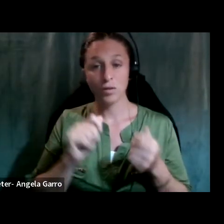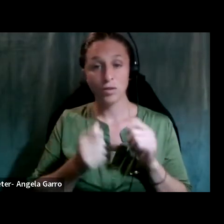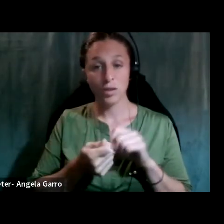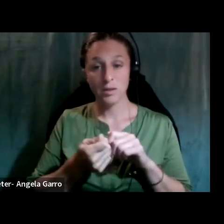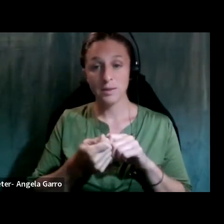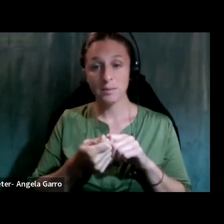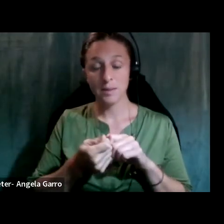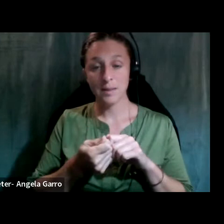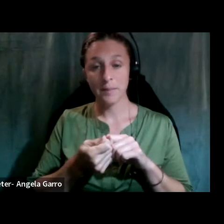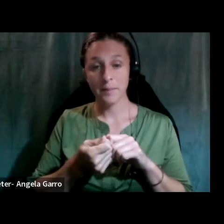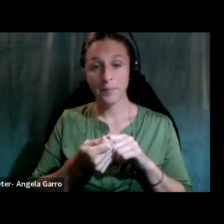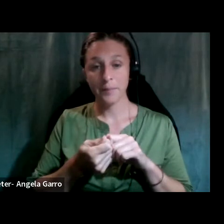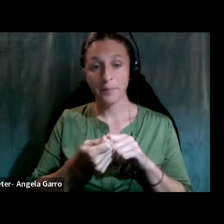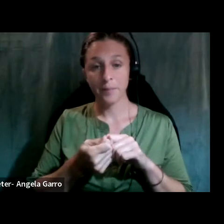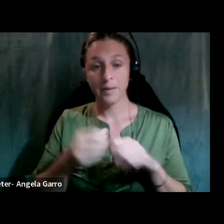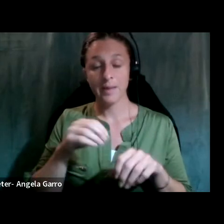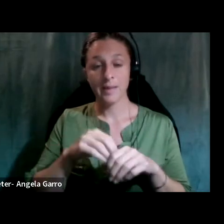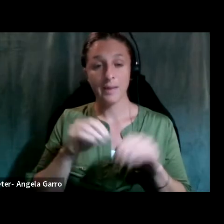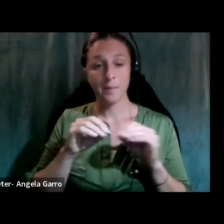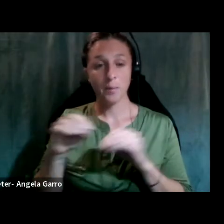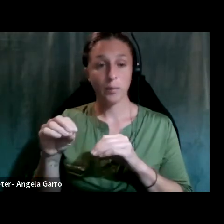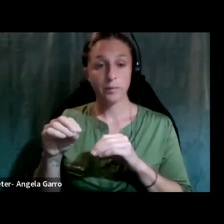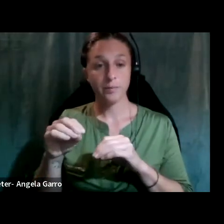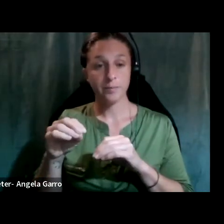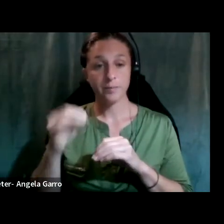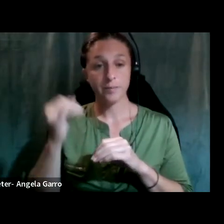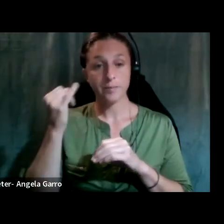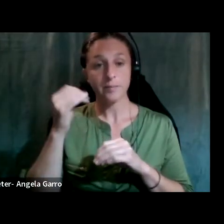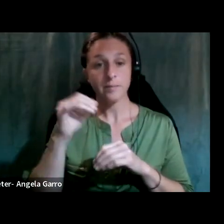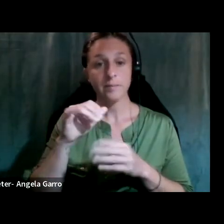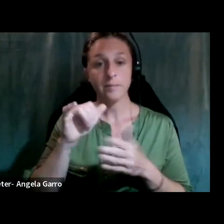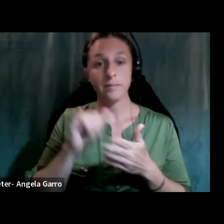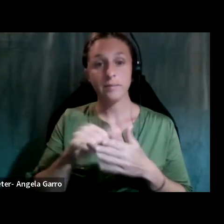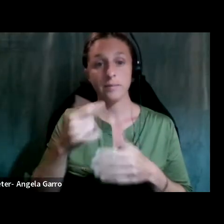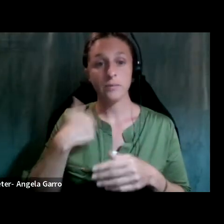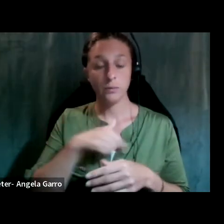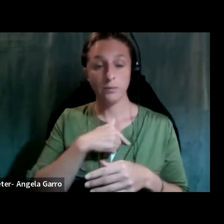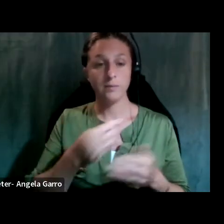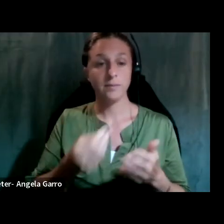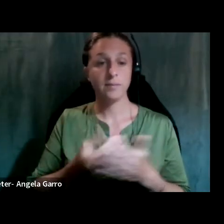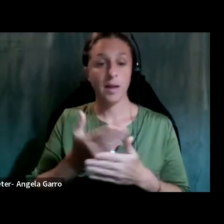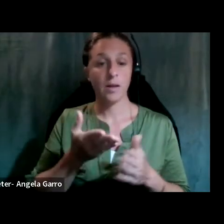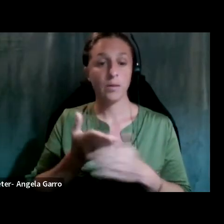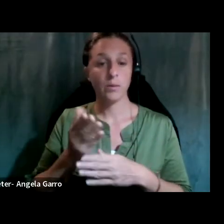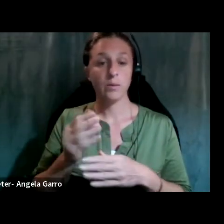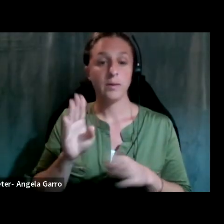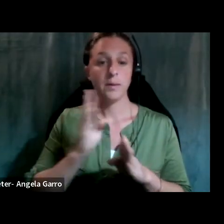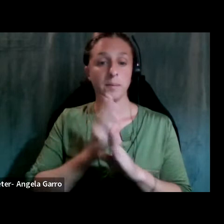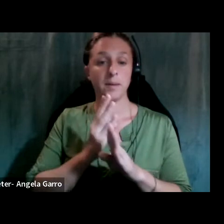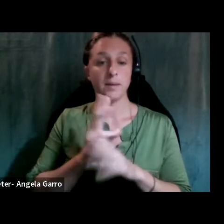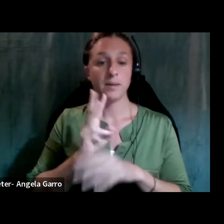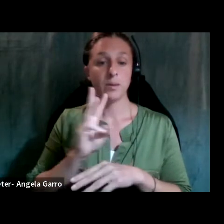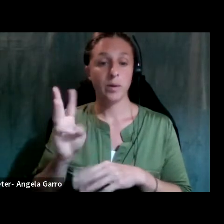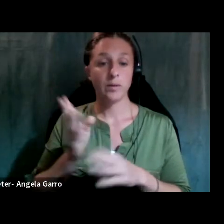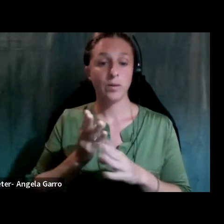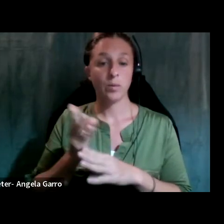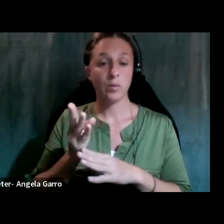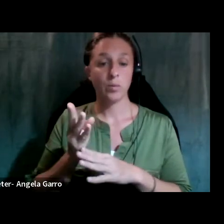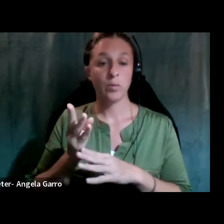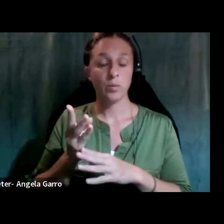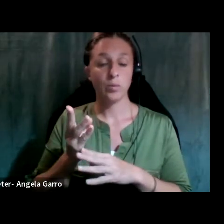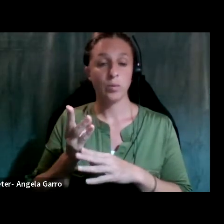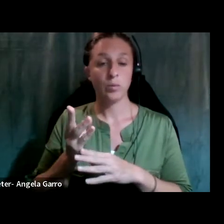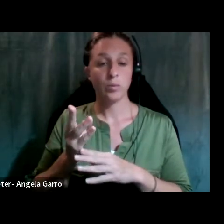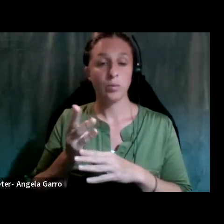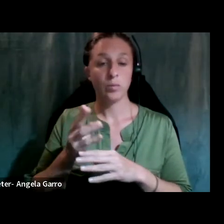the motion is that we're buying through Bus West through a piggyback